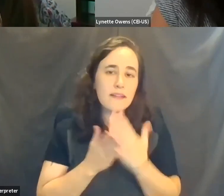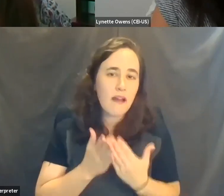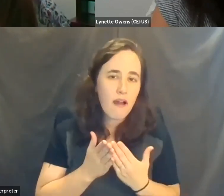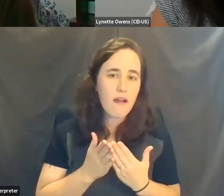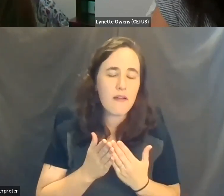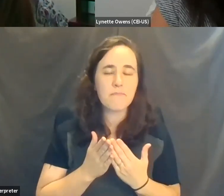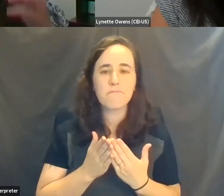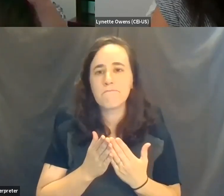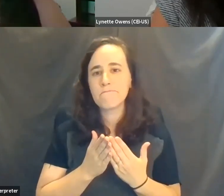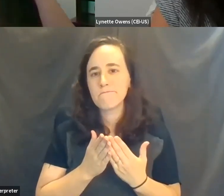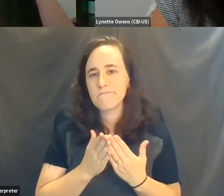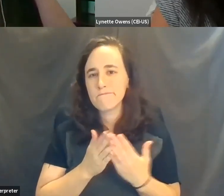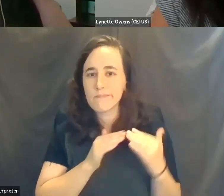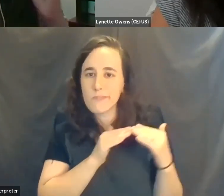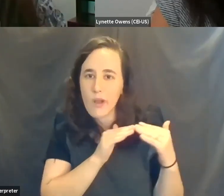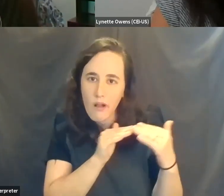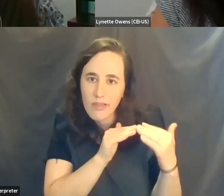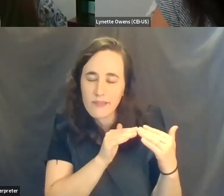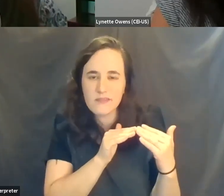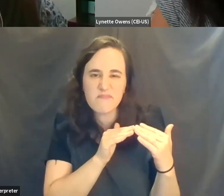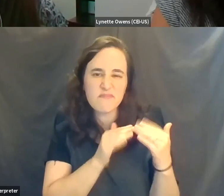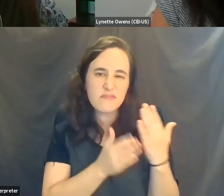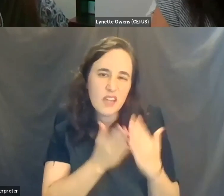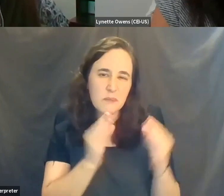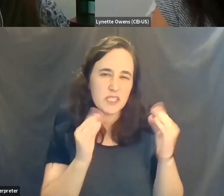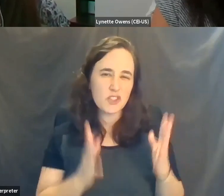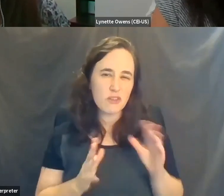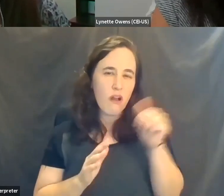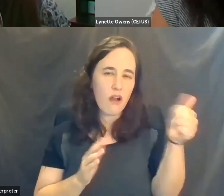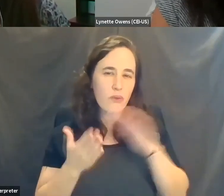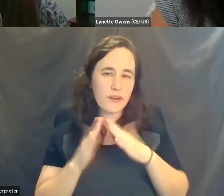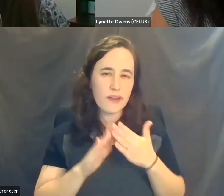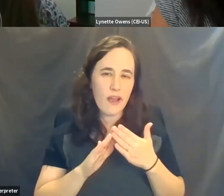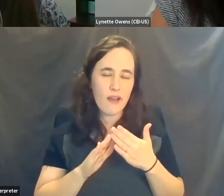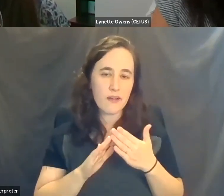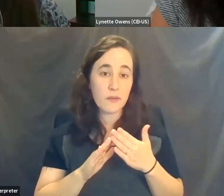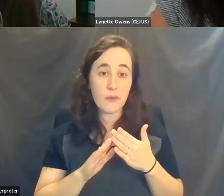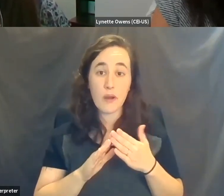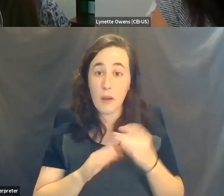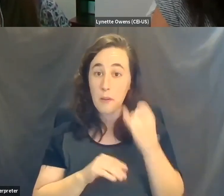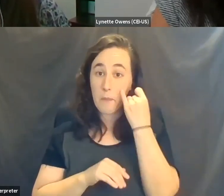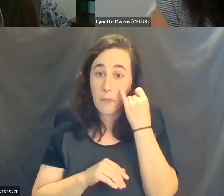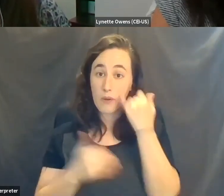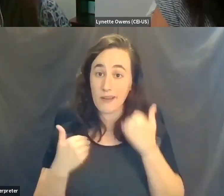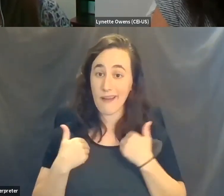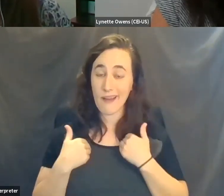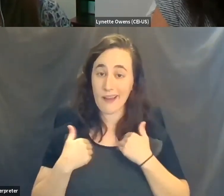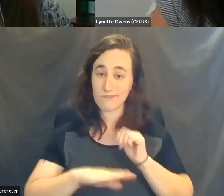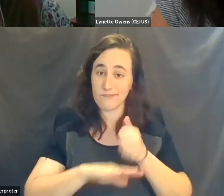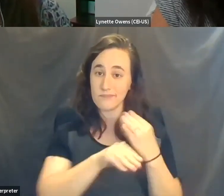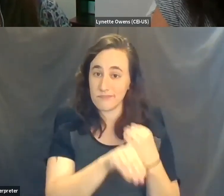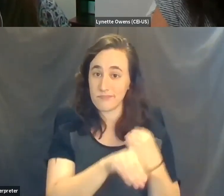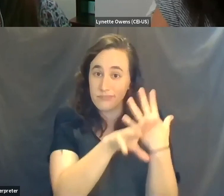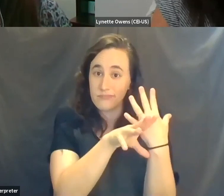some colleagues or people that I know in other districts, when classes would be video conferencing, the chat might